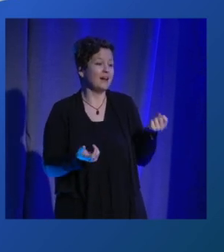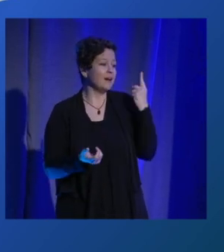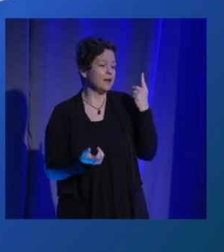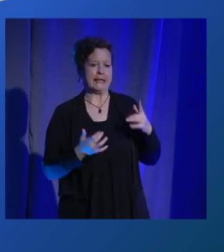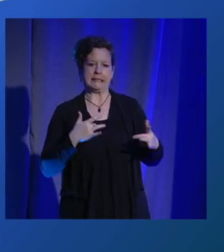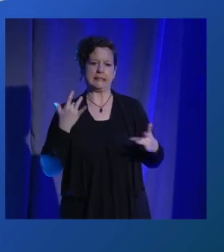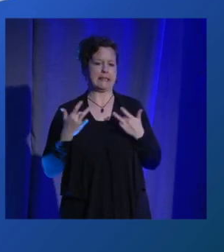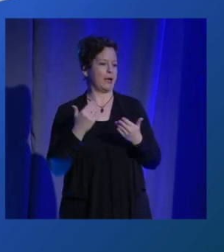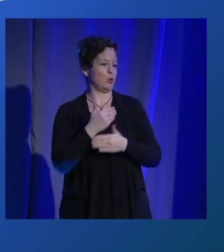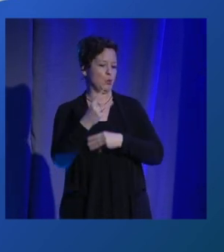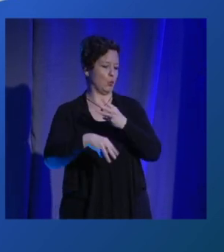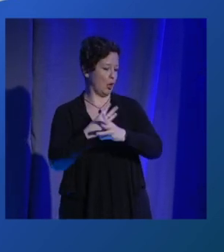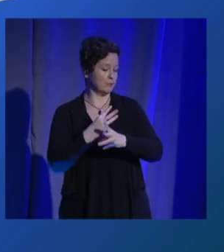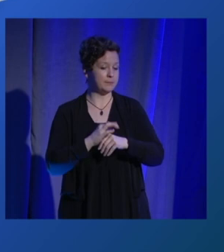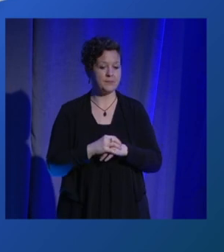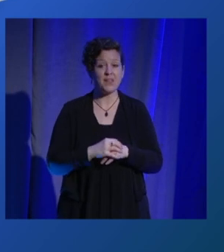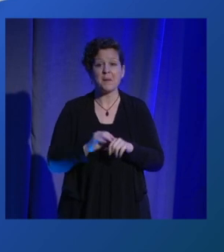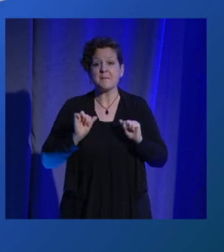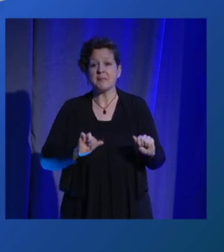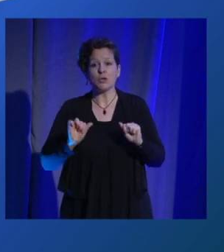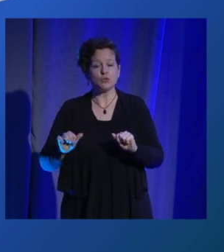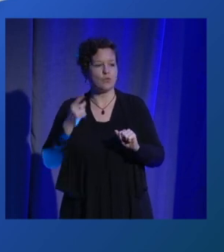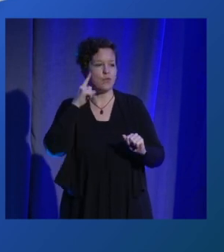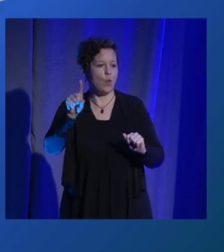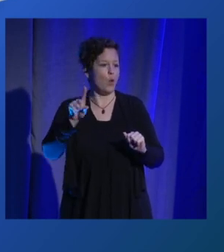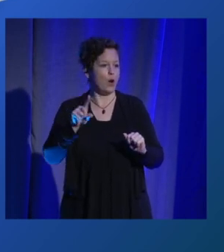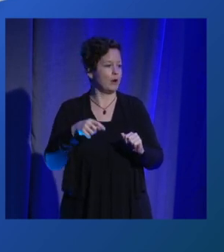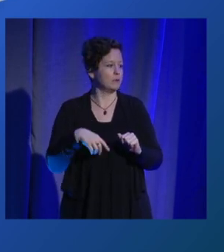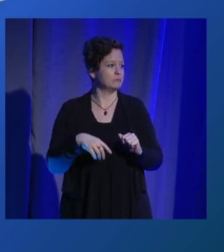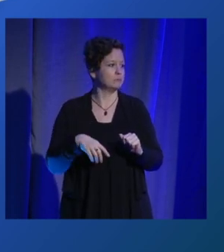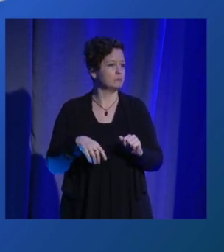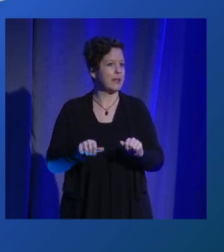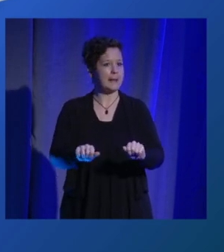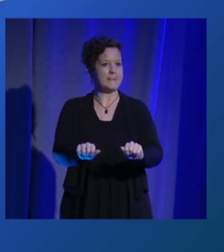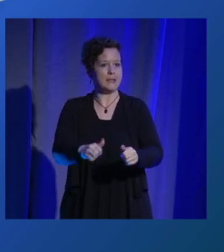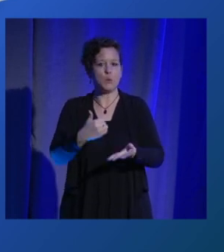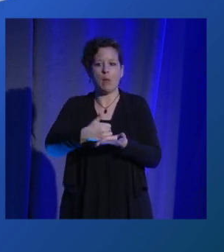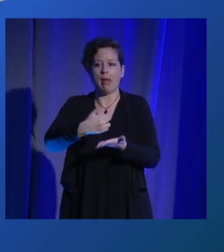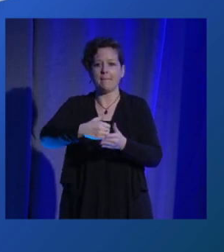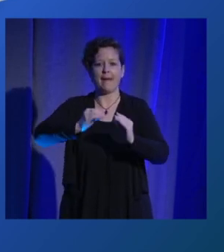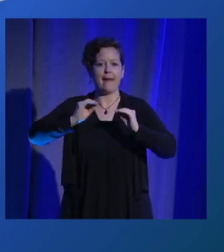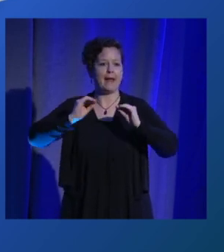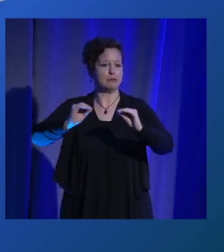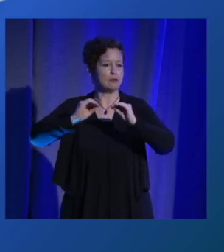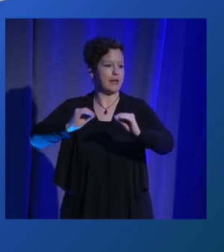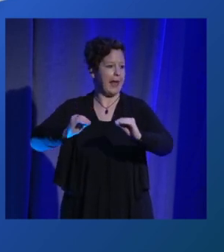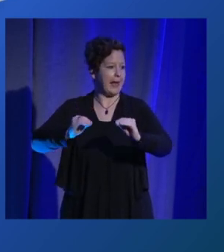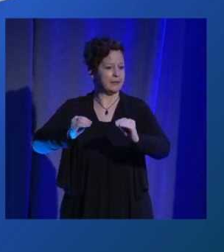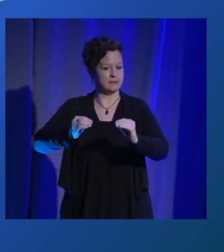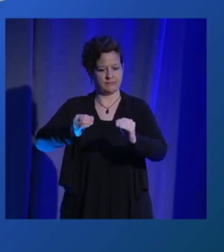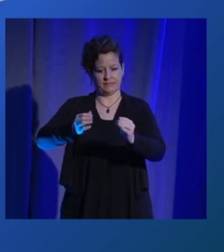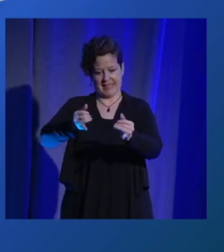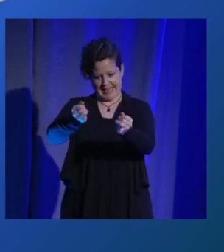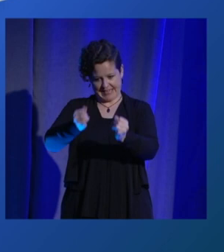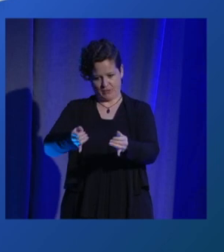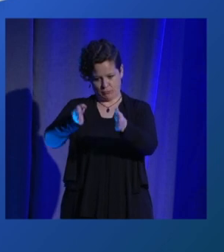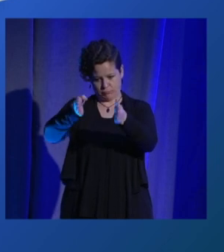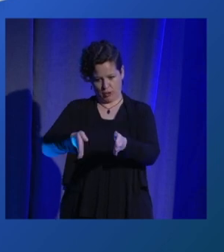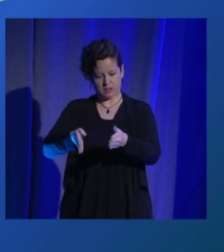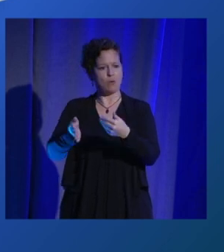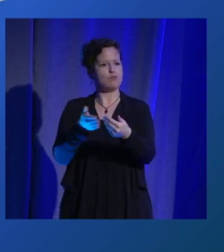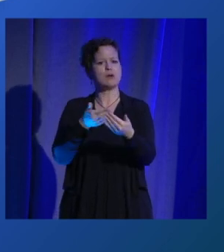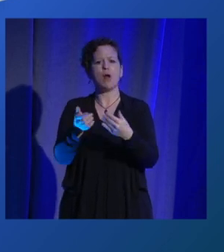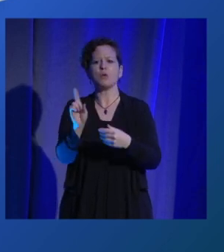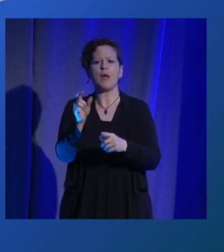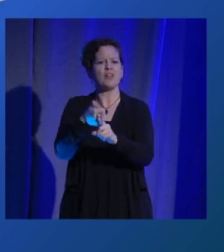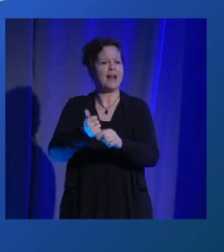the the the potential for the ability to help educate an individual regardless of where he